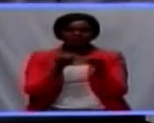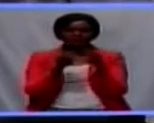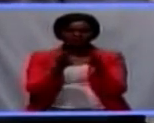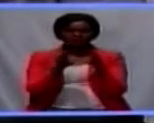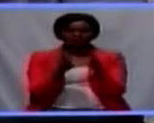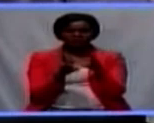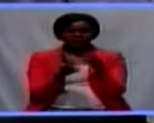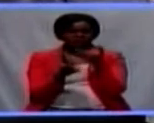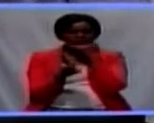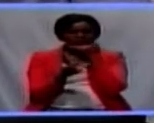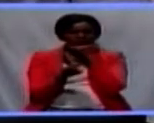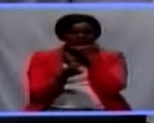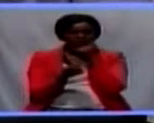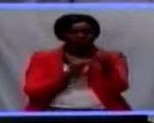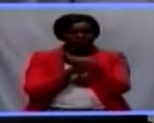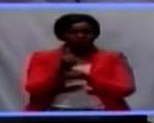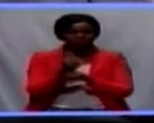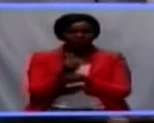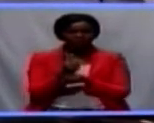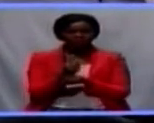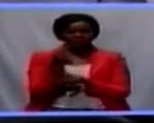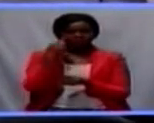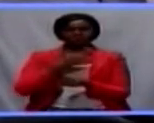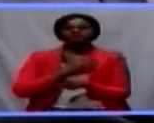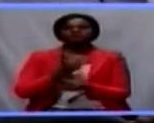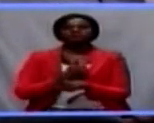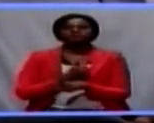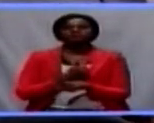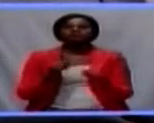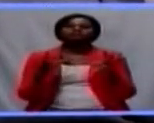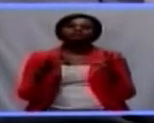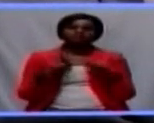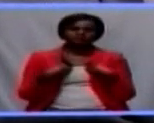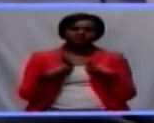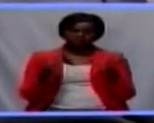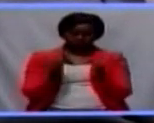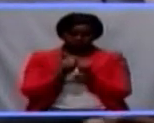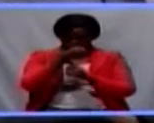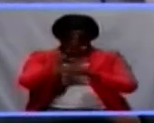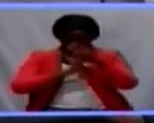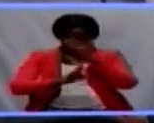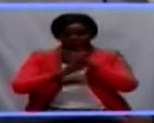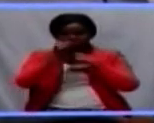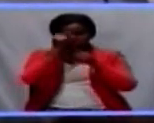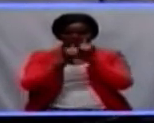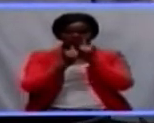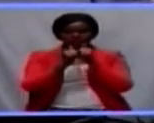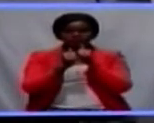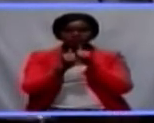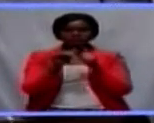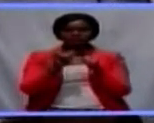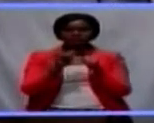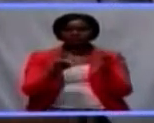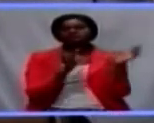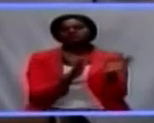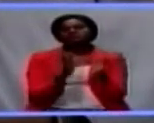get criticized for that, for me, I accept that with humility, because it is designed